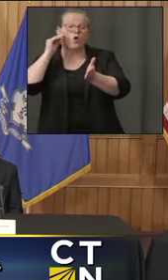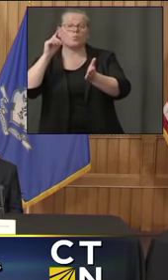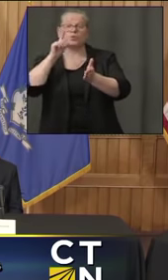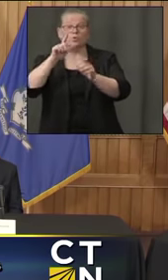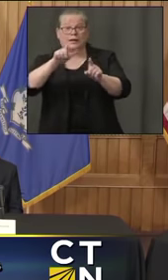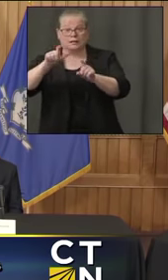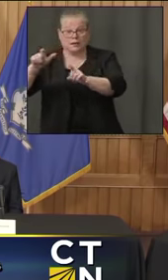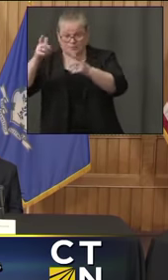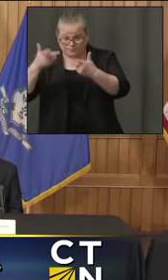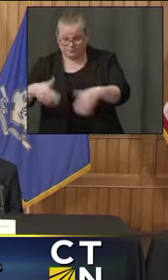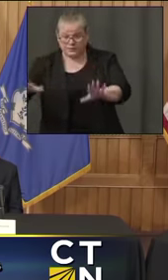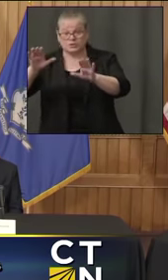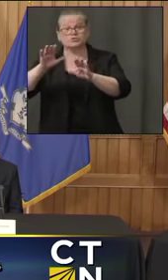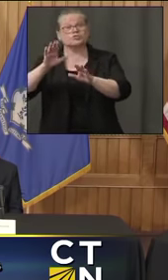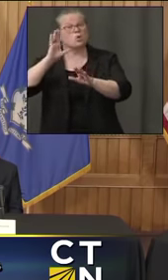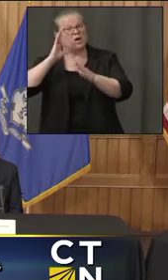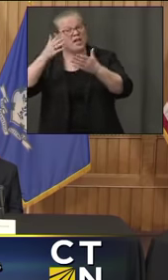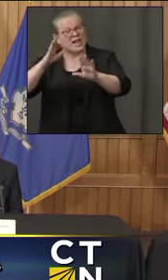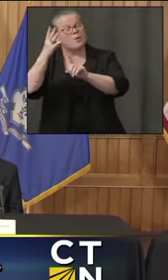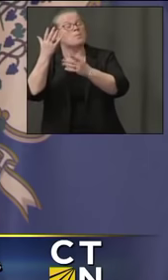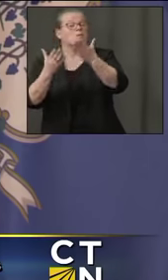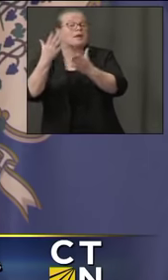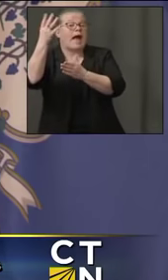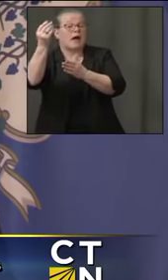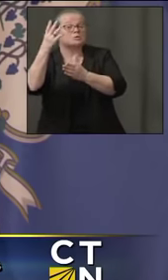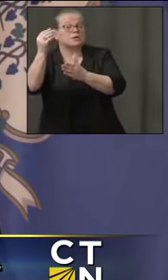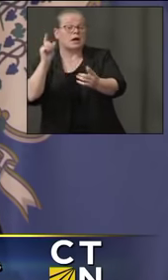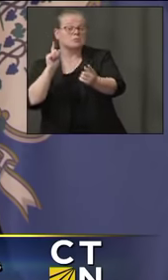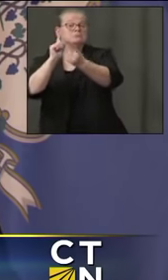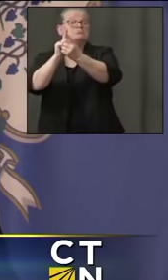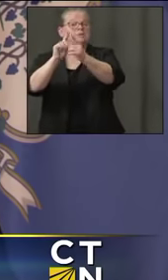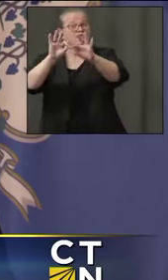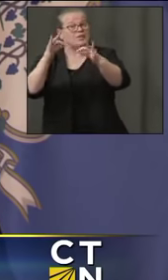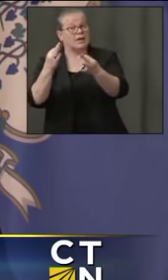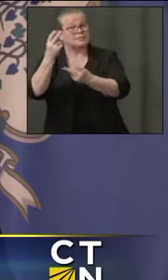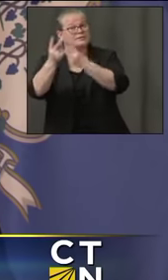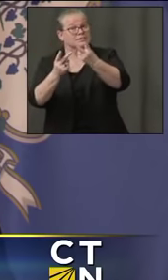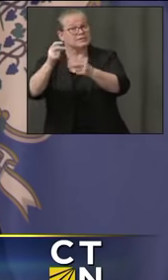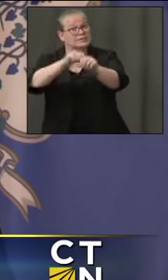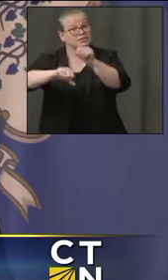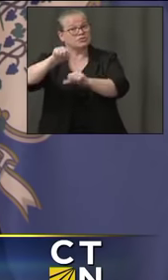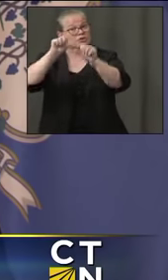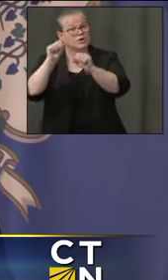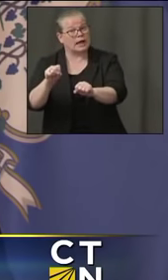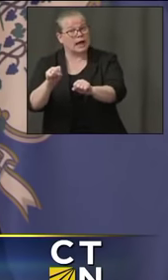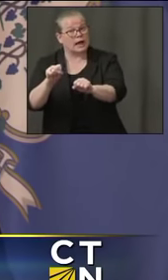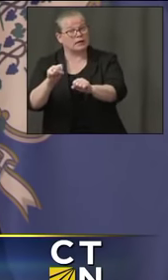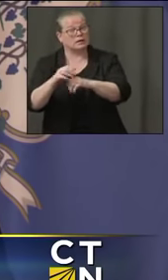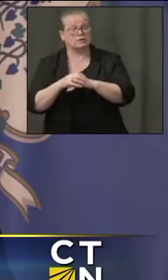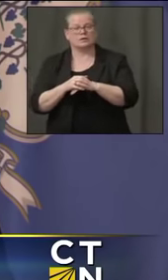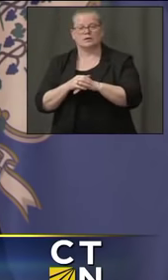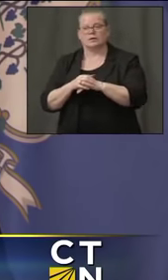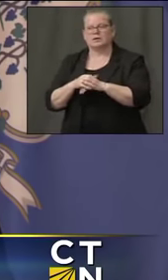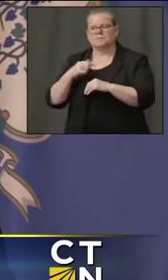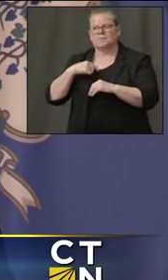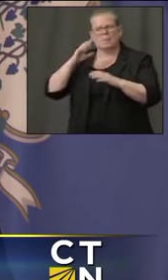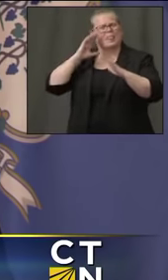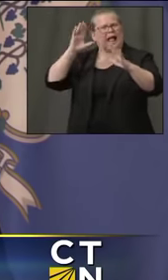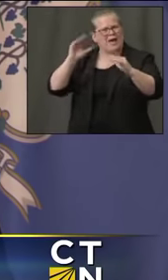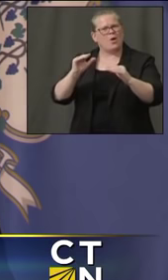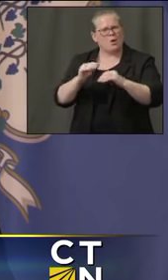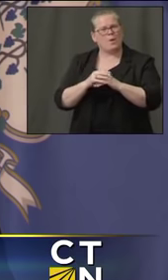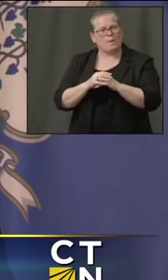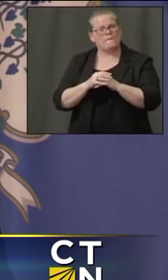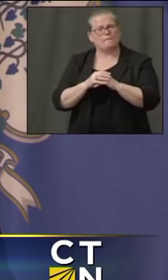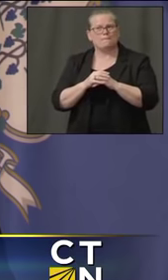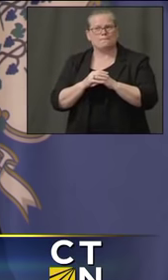ones? I hope so. I'm going to wait for the final report from the reopening committee, but that does seem like something we